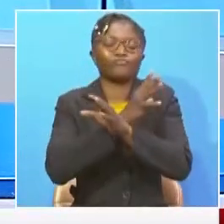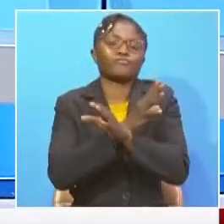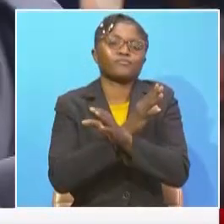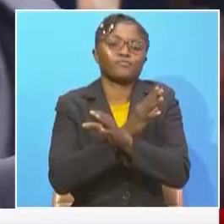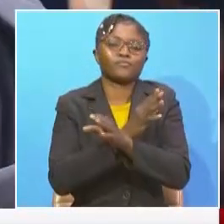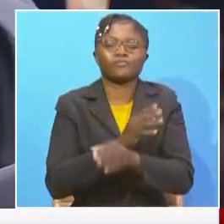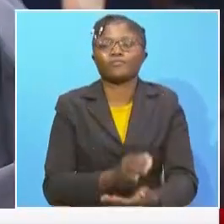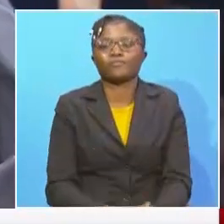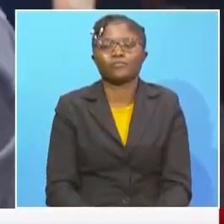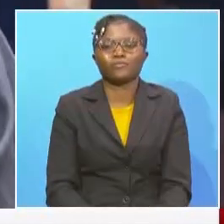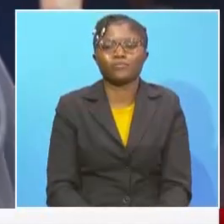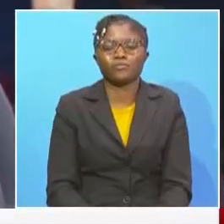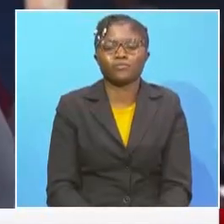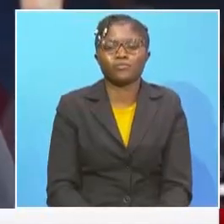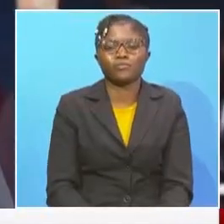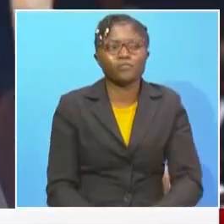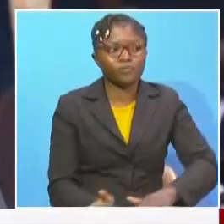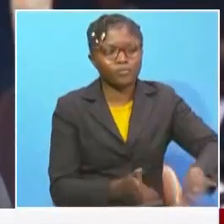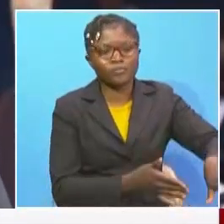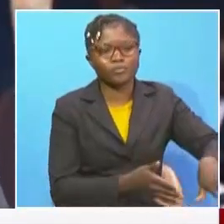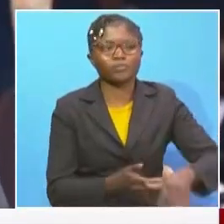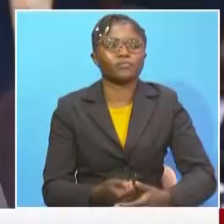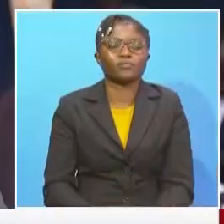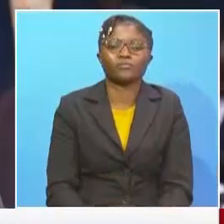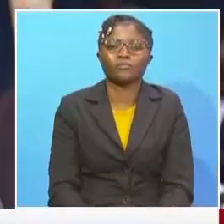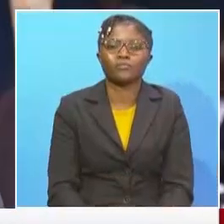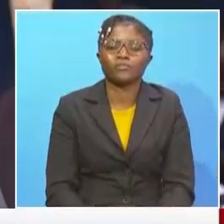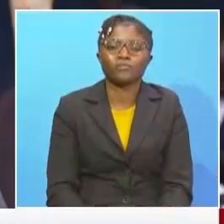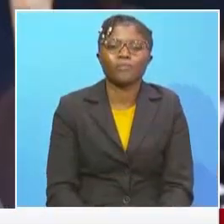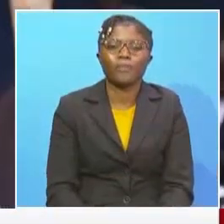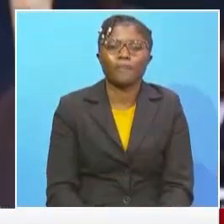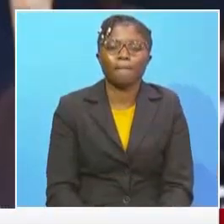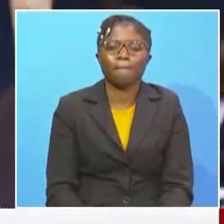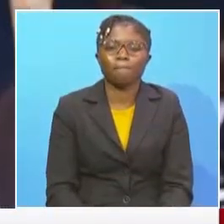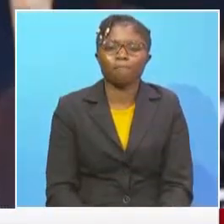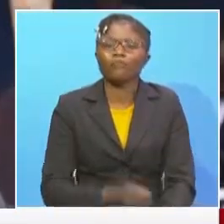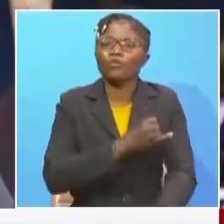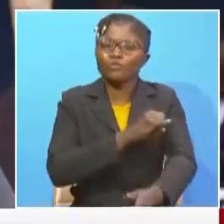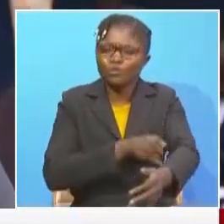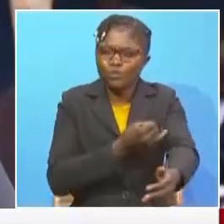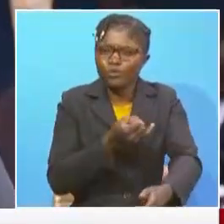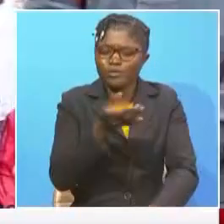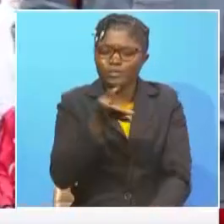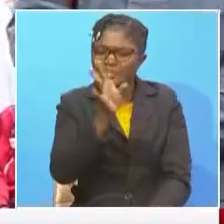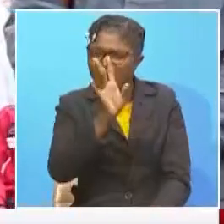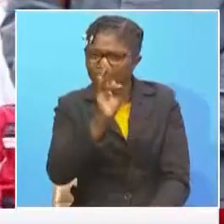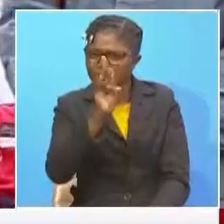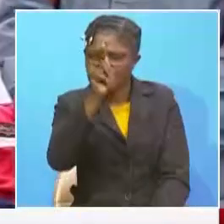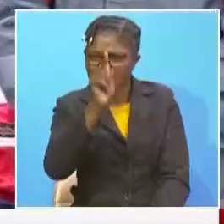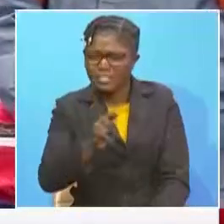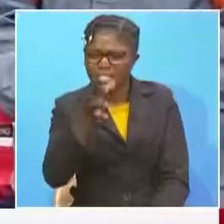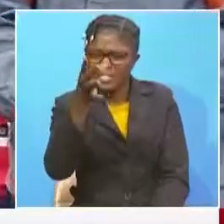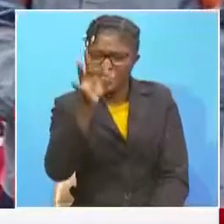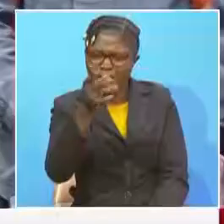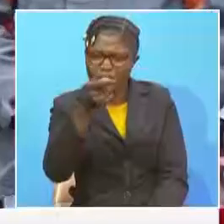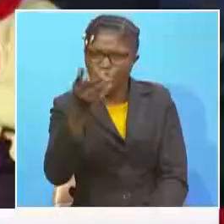report. Johanne John Azatu, Johanne 17, verse 8, 13, 14.